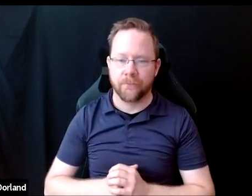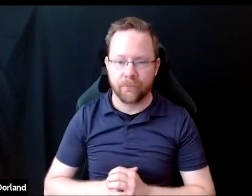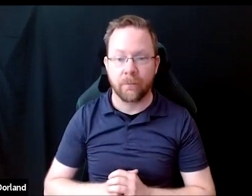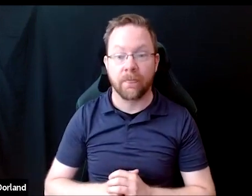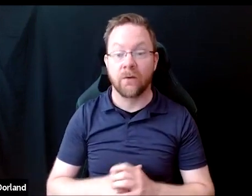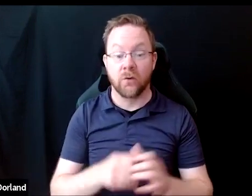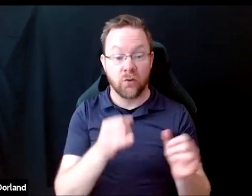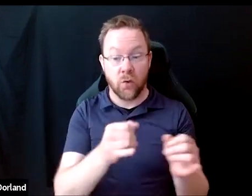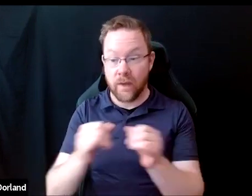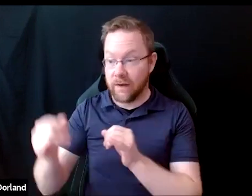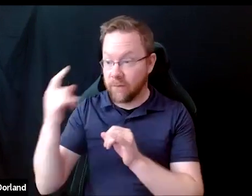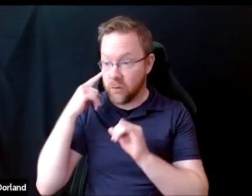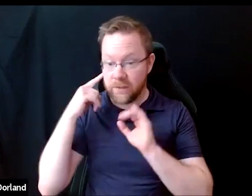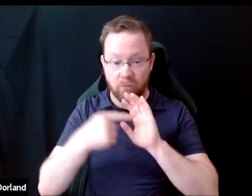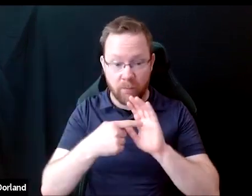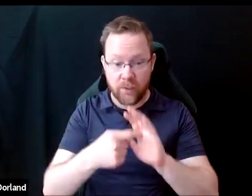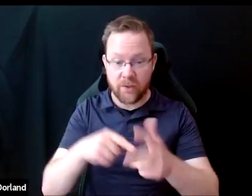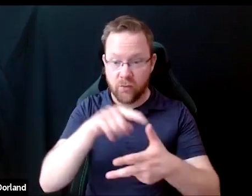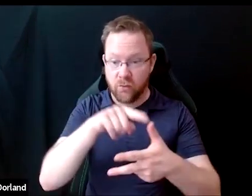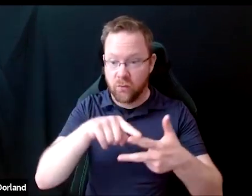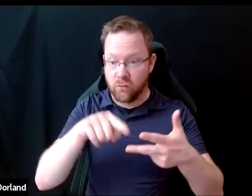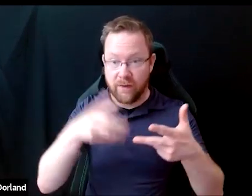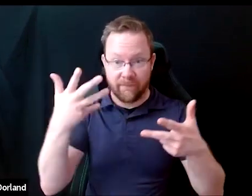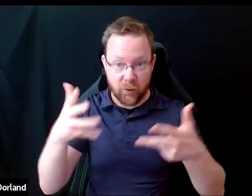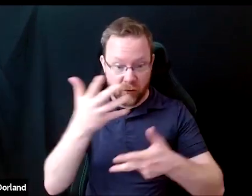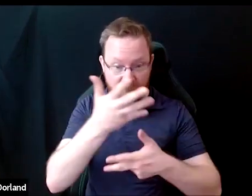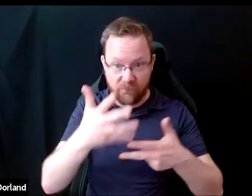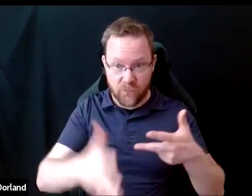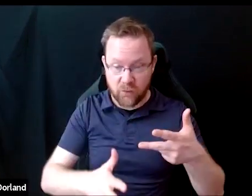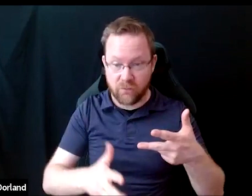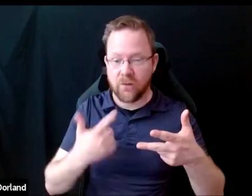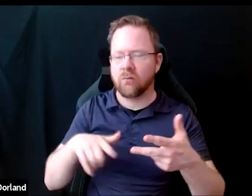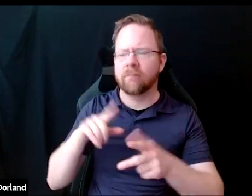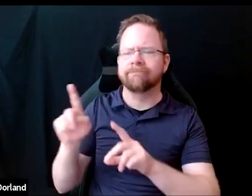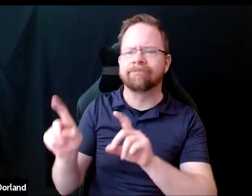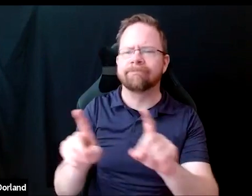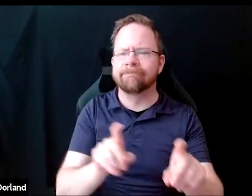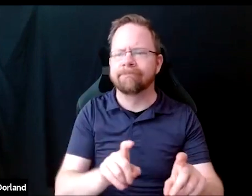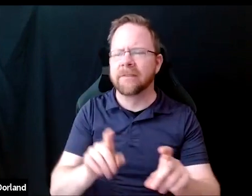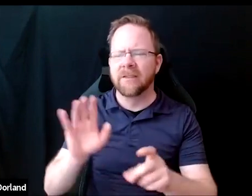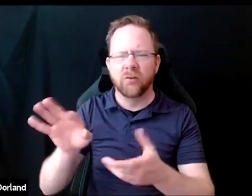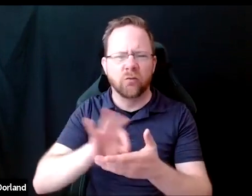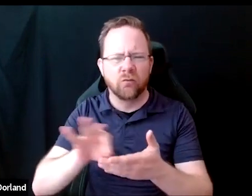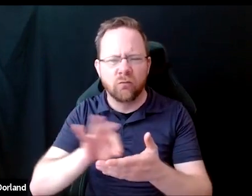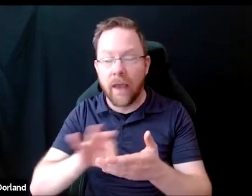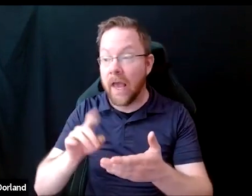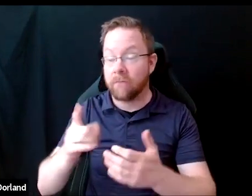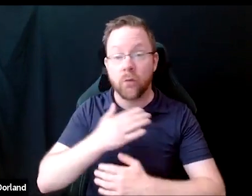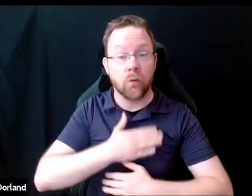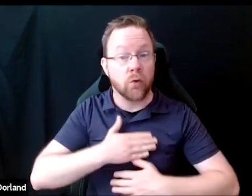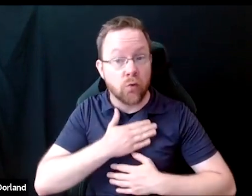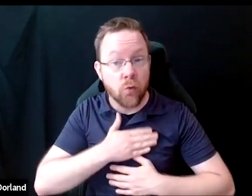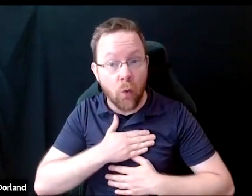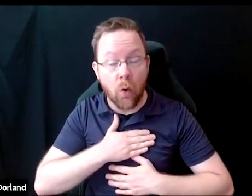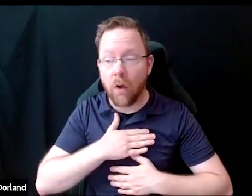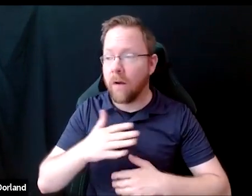individual sonification, so each of those 3 individual sonifications, we asked participants to rate how much they enjoyed, felt